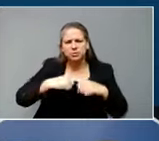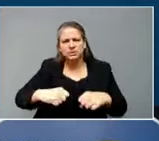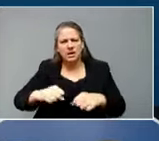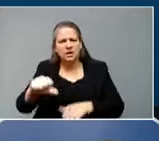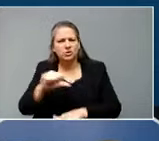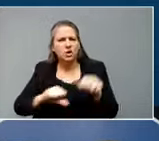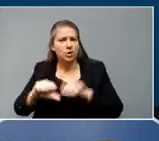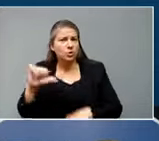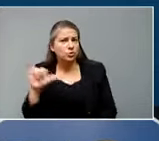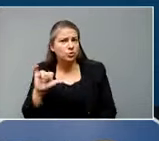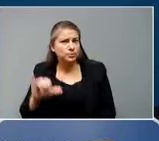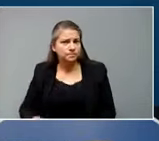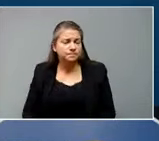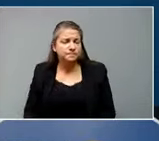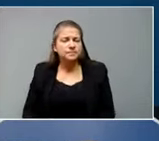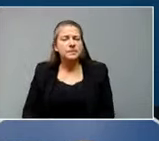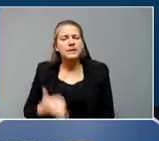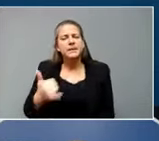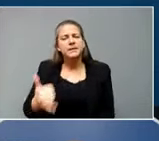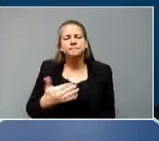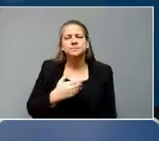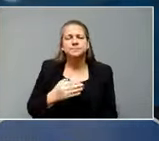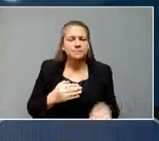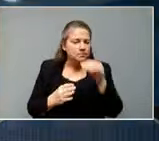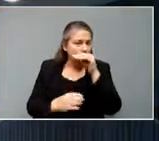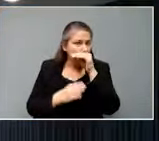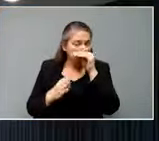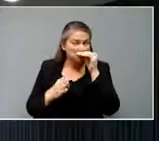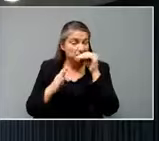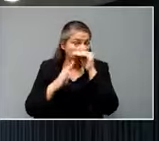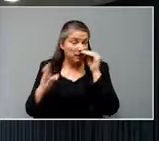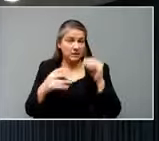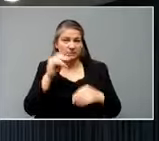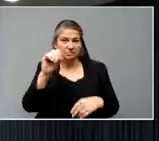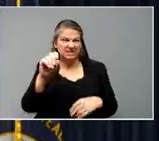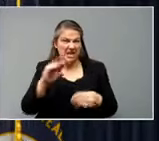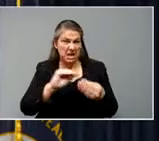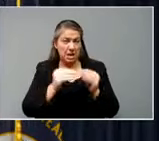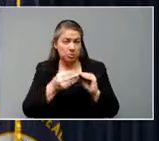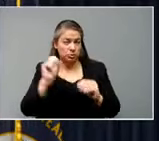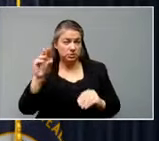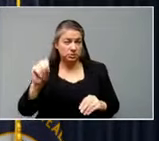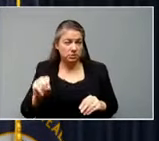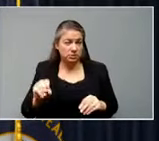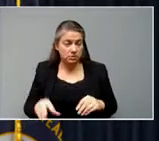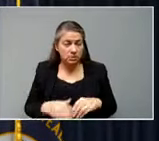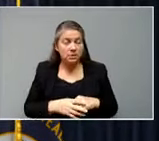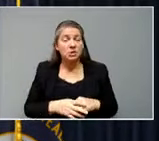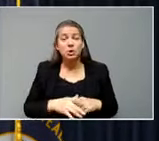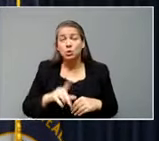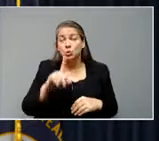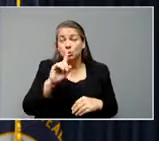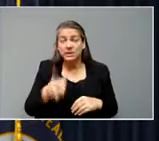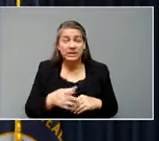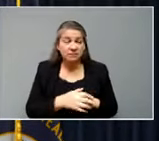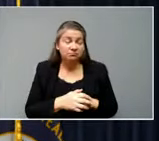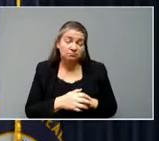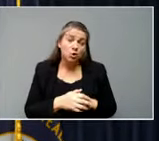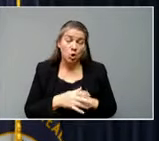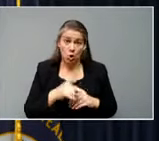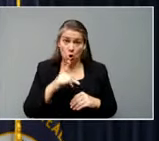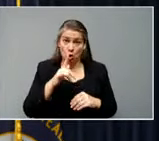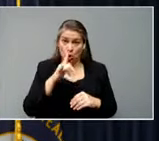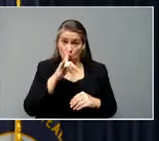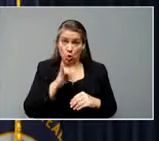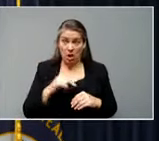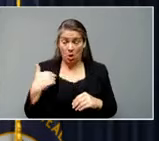So with that, let me go over the weekend numbers. But you know, the top line here is it does look like we have